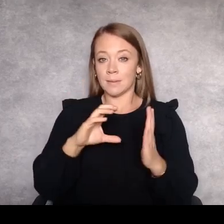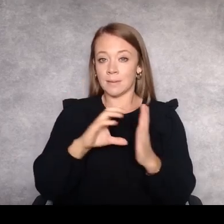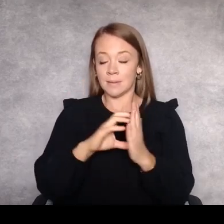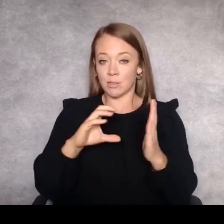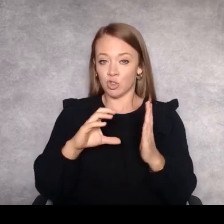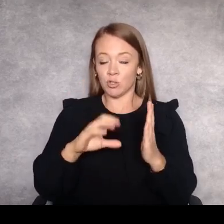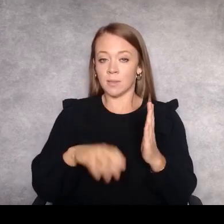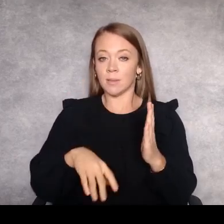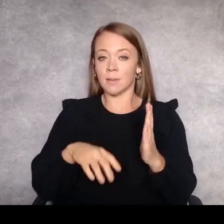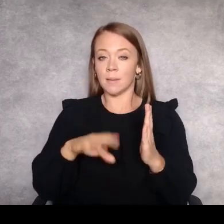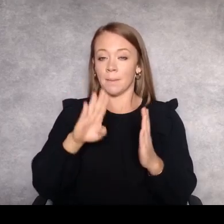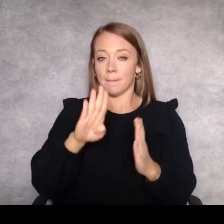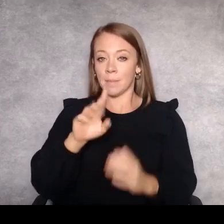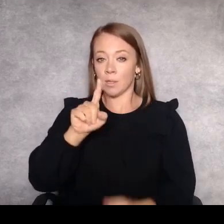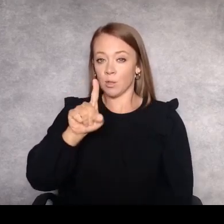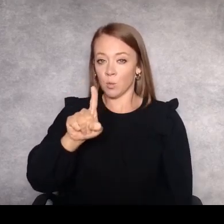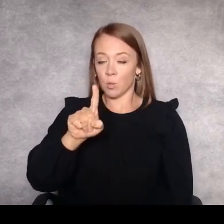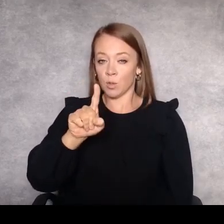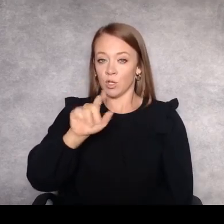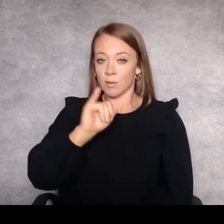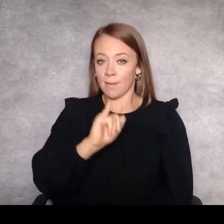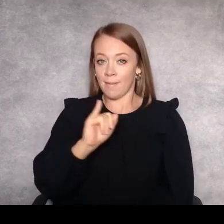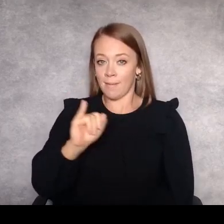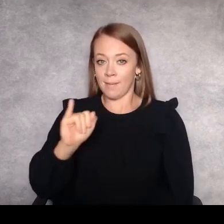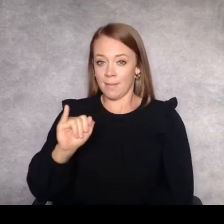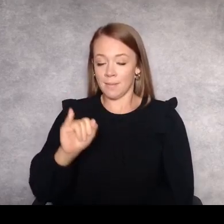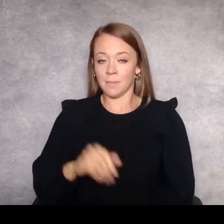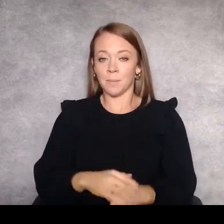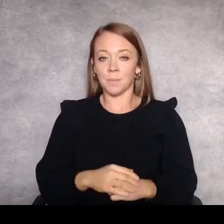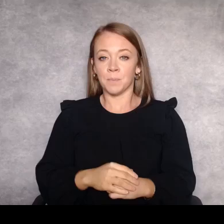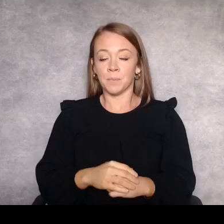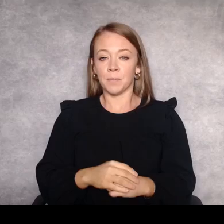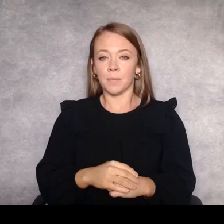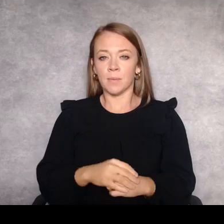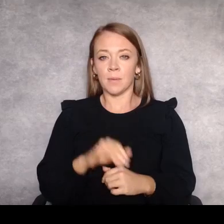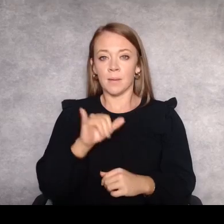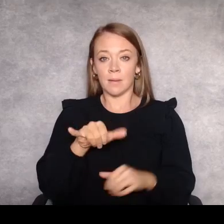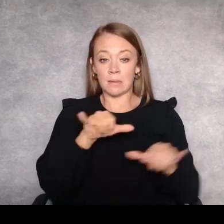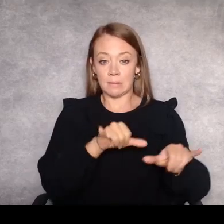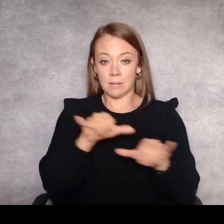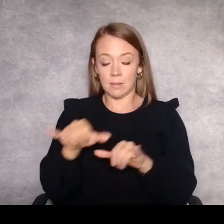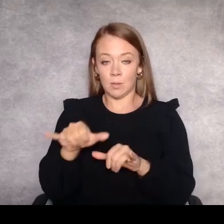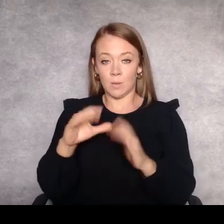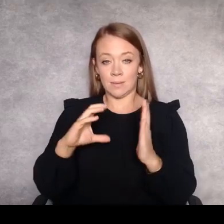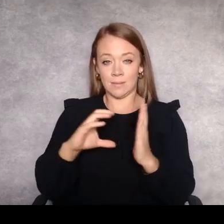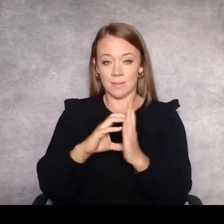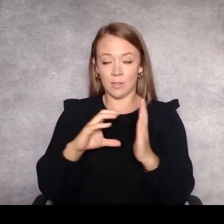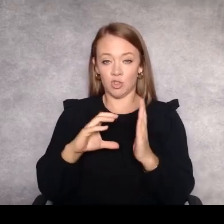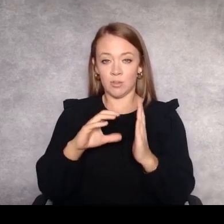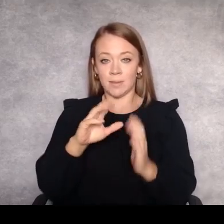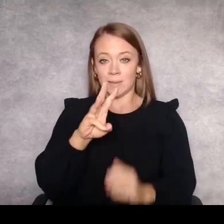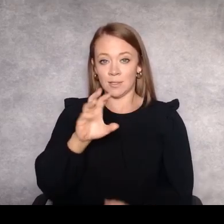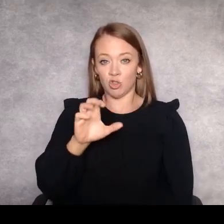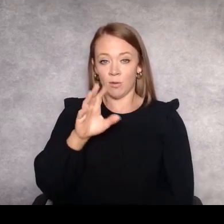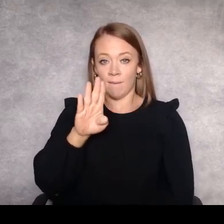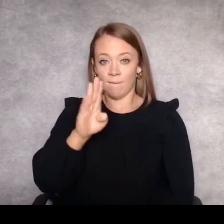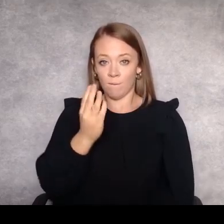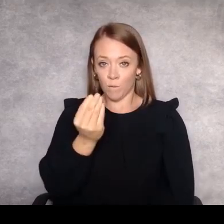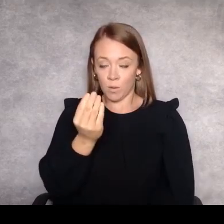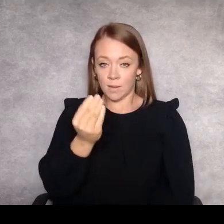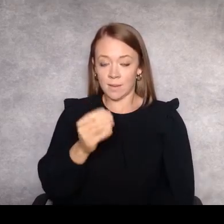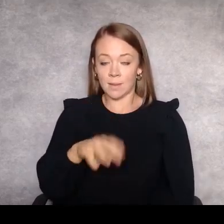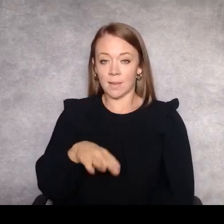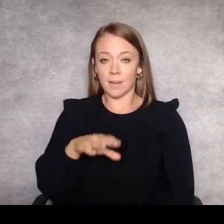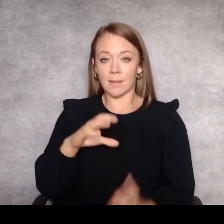300.306, subsections B1 III, consistent with Section